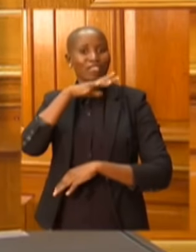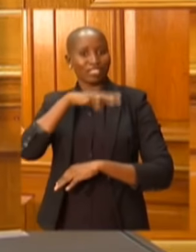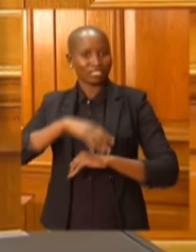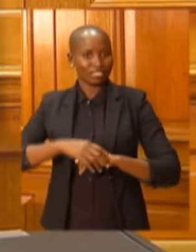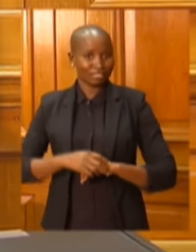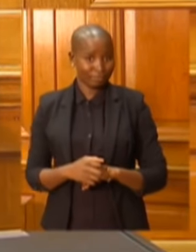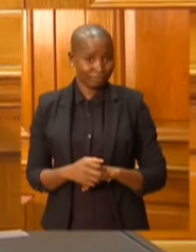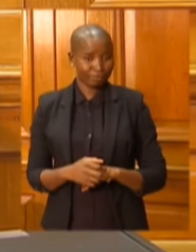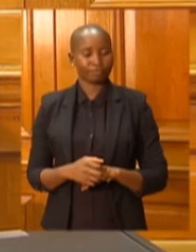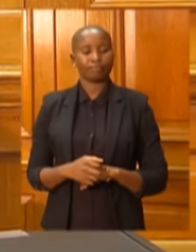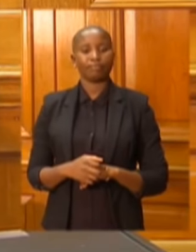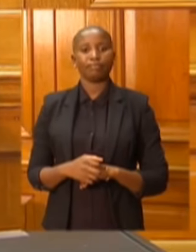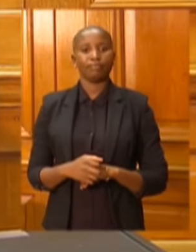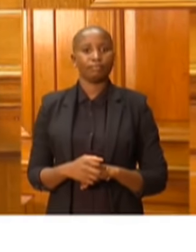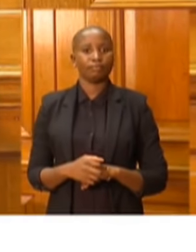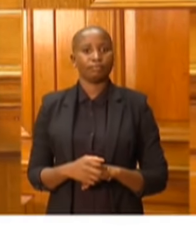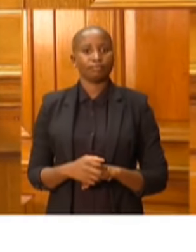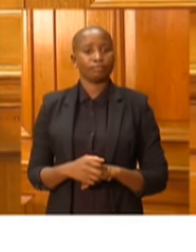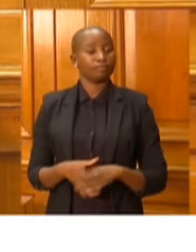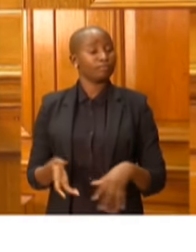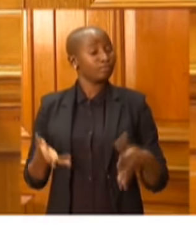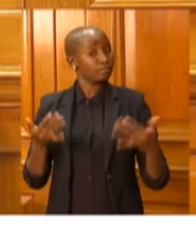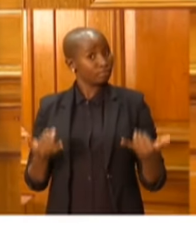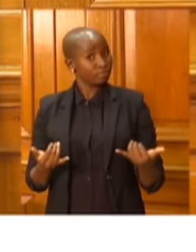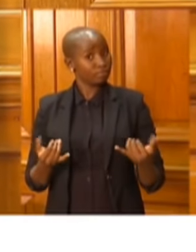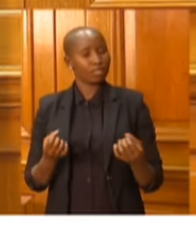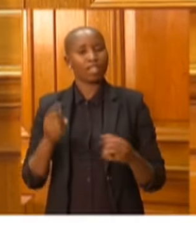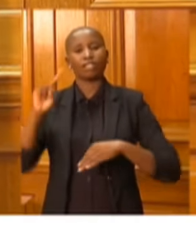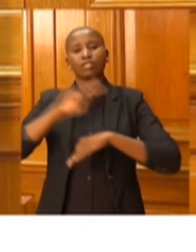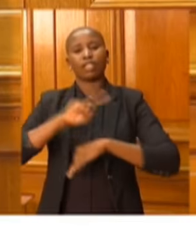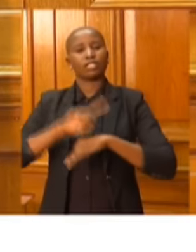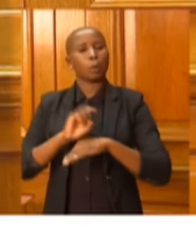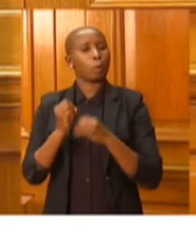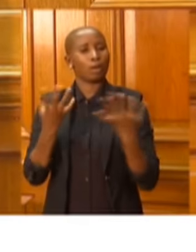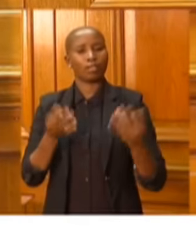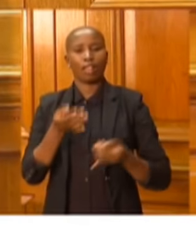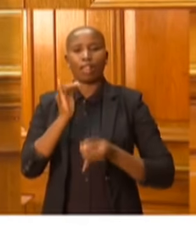We are now 11 days into a new year, a brand new